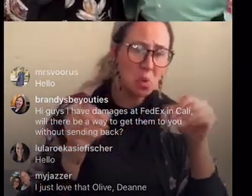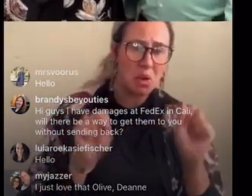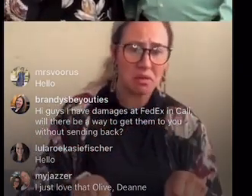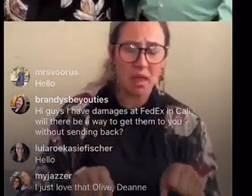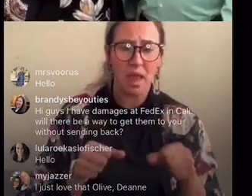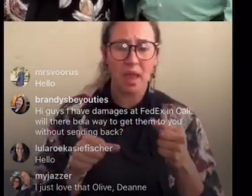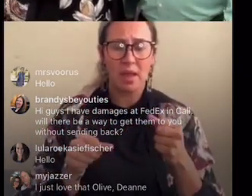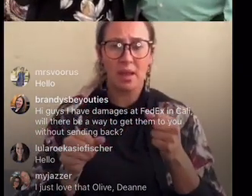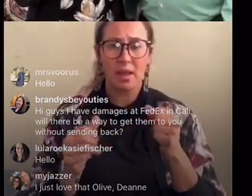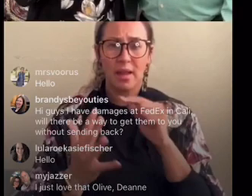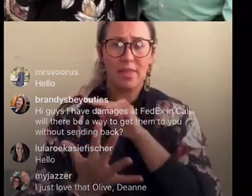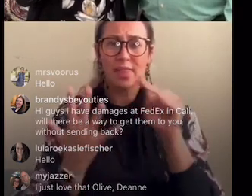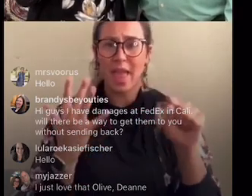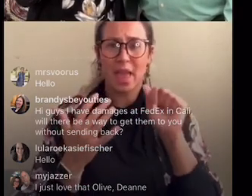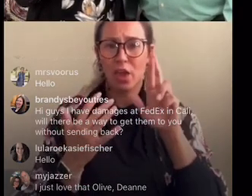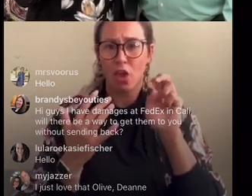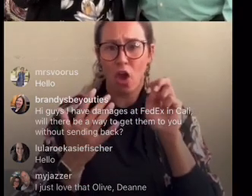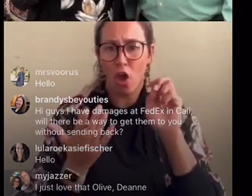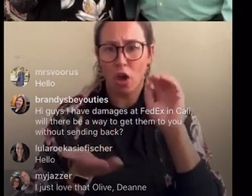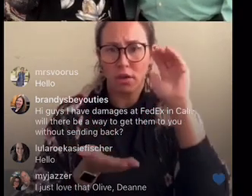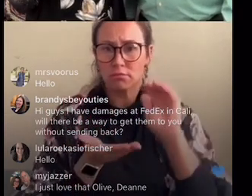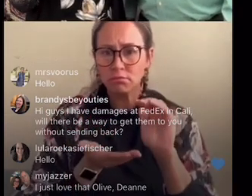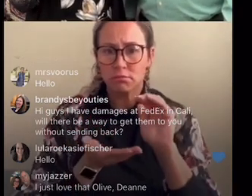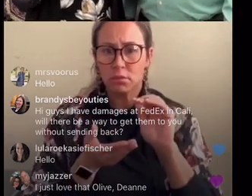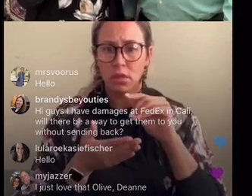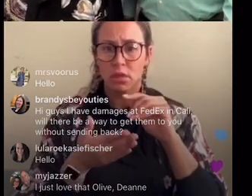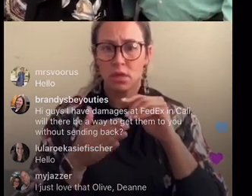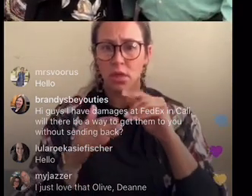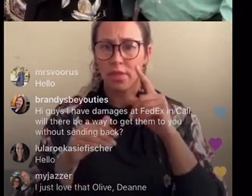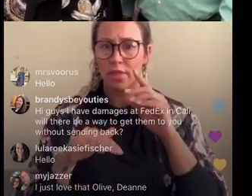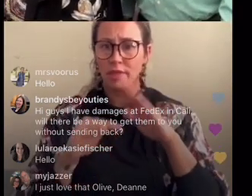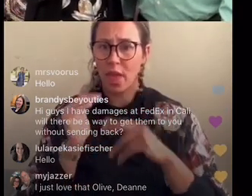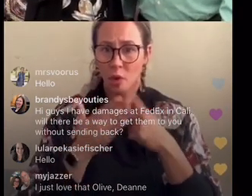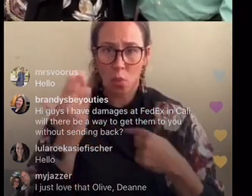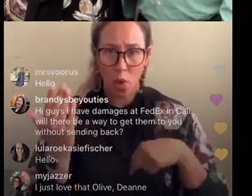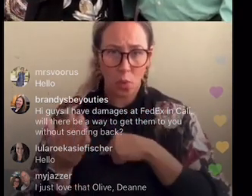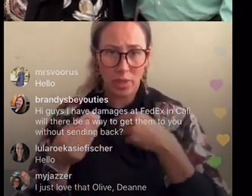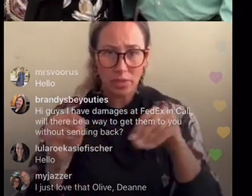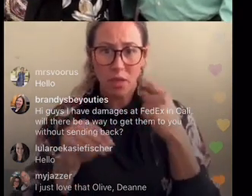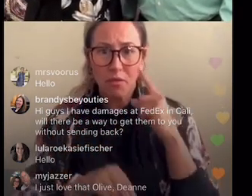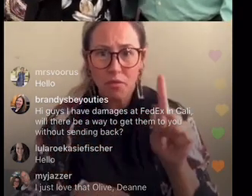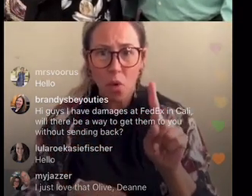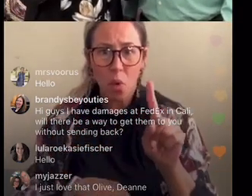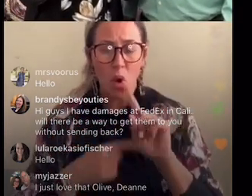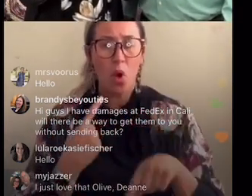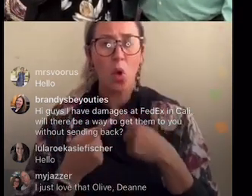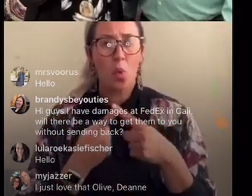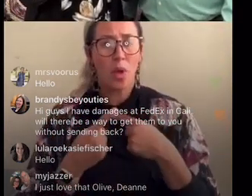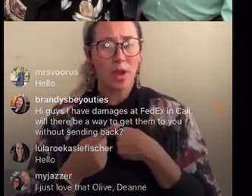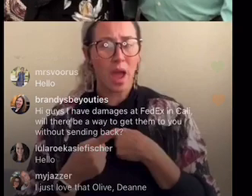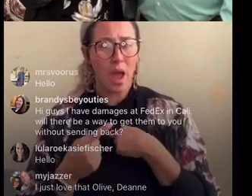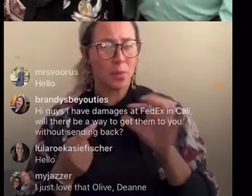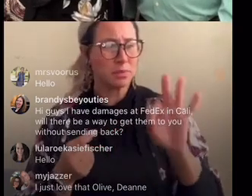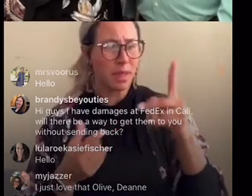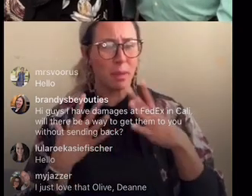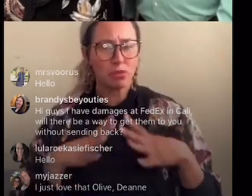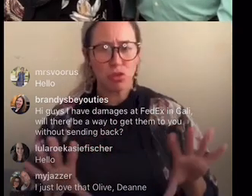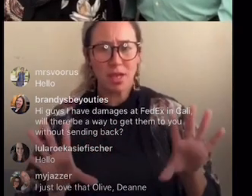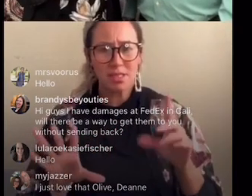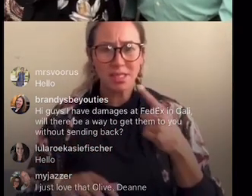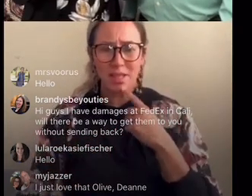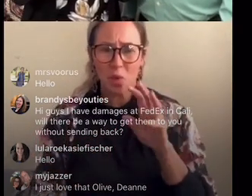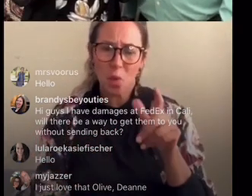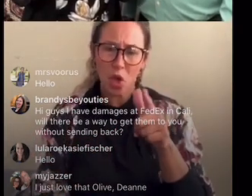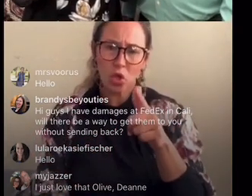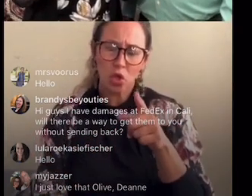that are significantly less than what you're selling them for. You know, and when I was picking up dresses, they said, well, you